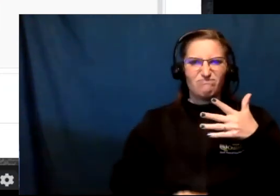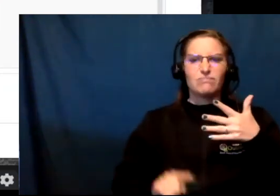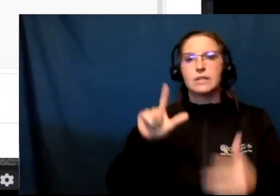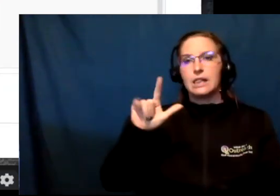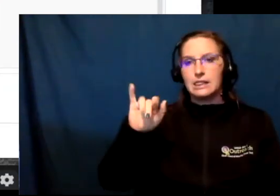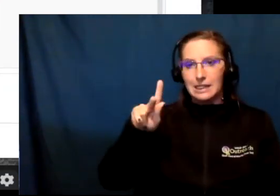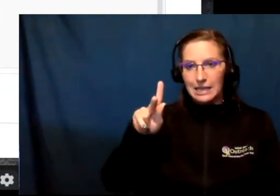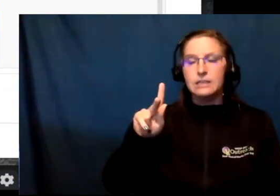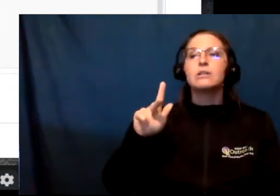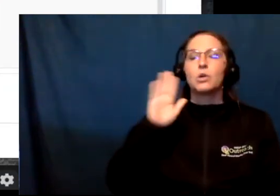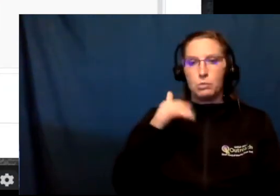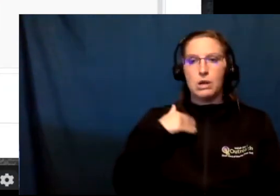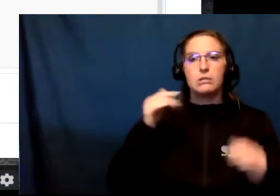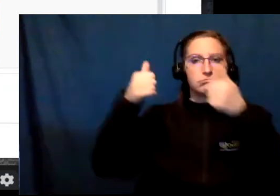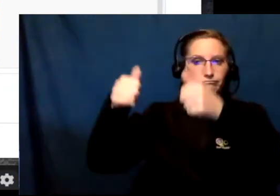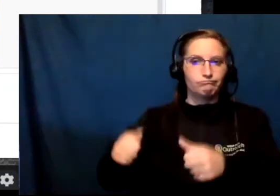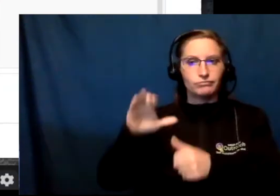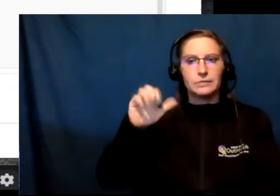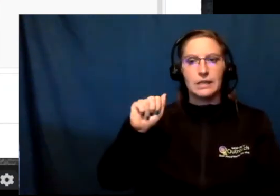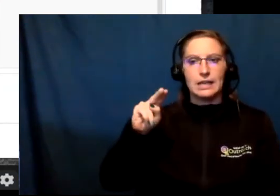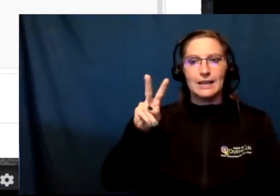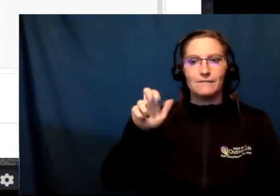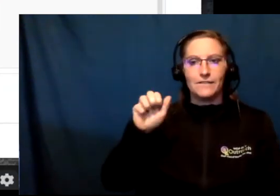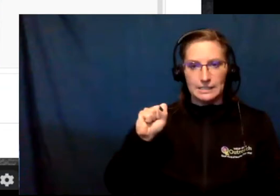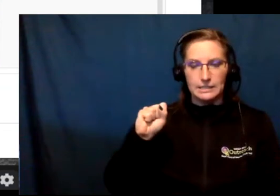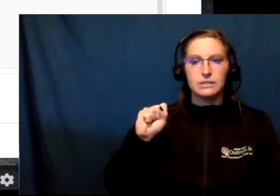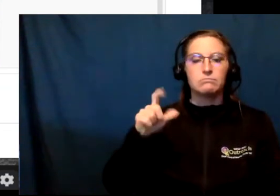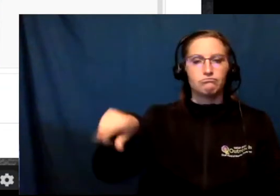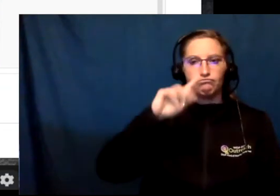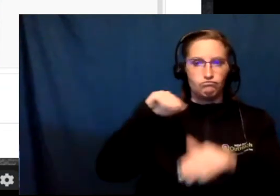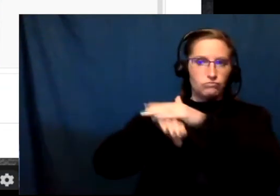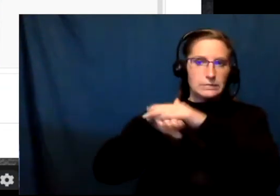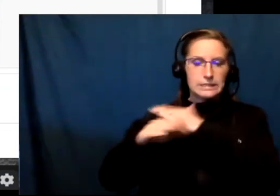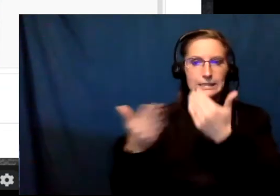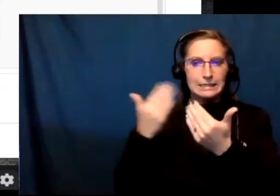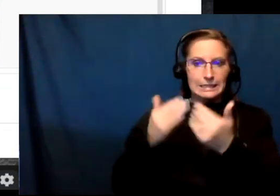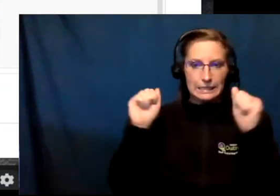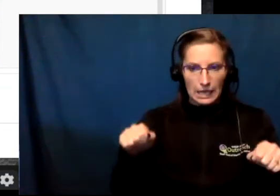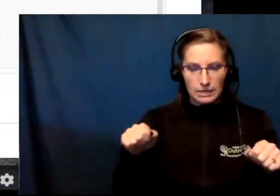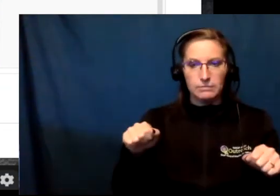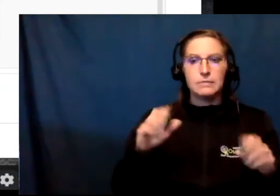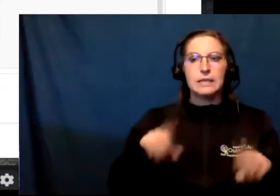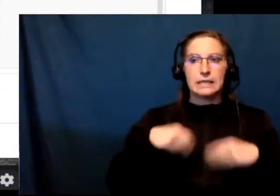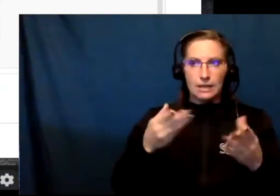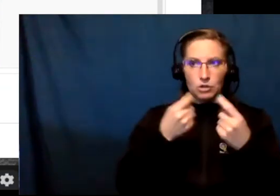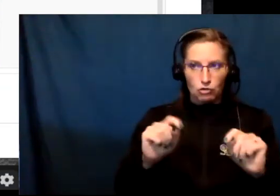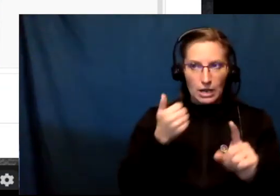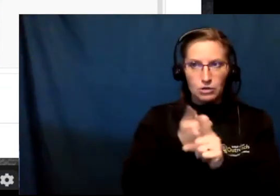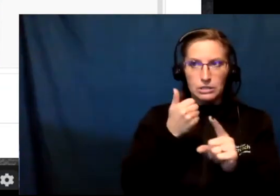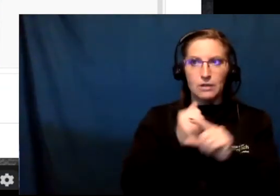you. We will put that on Canvas so that you can access them more easily and give them a try